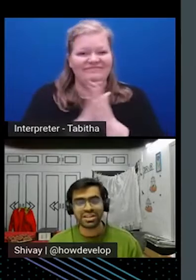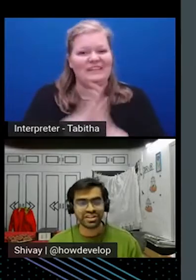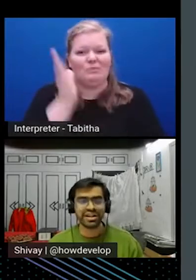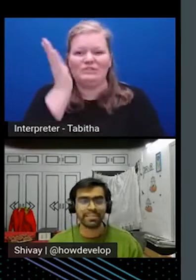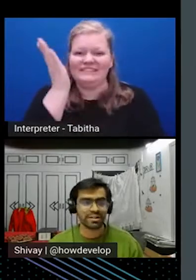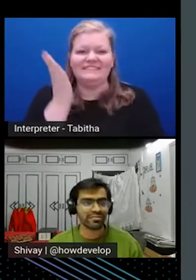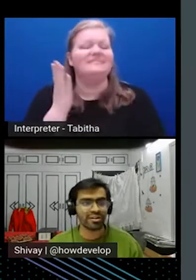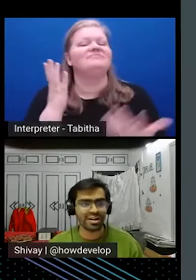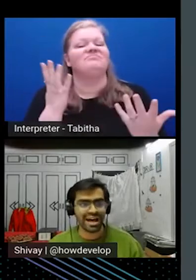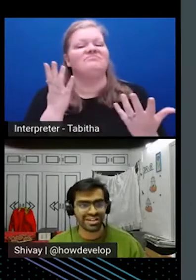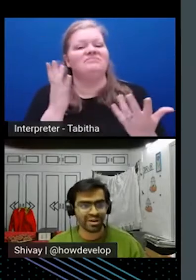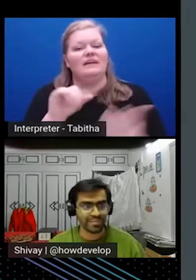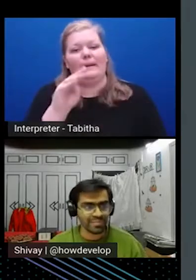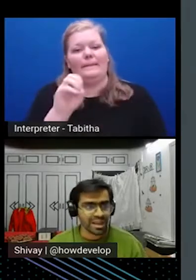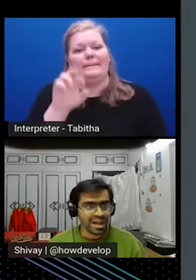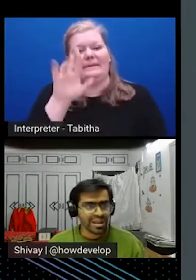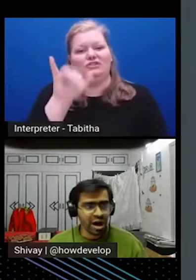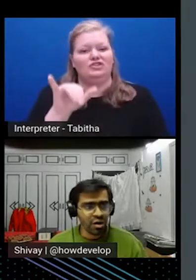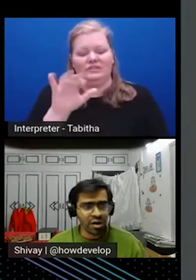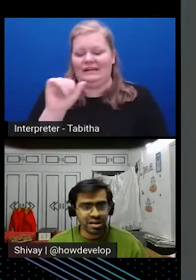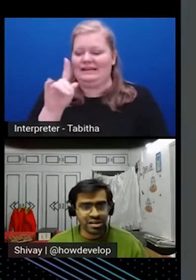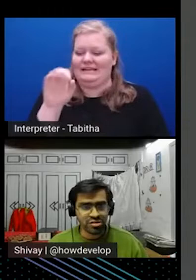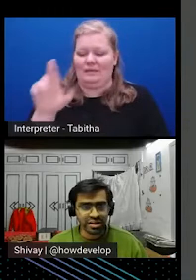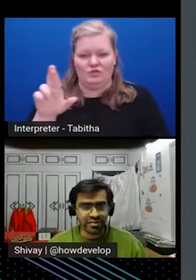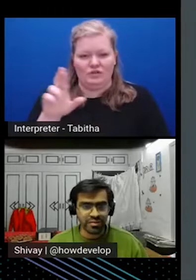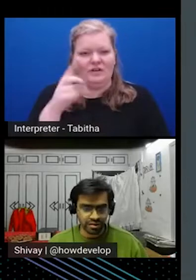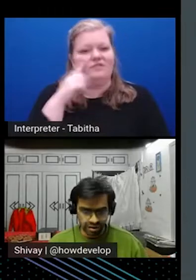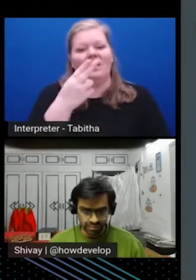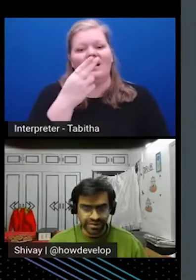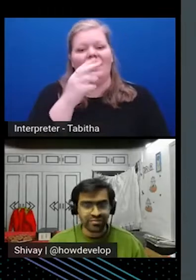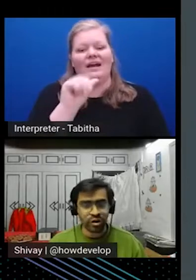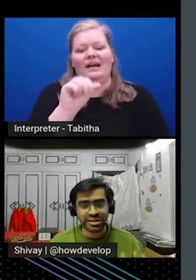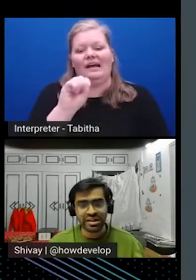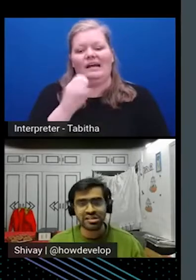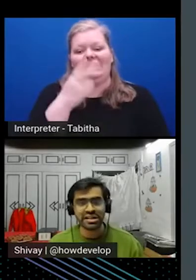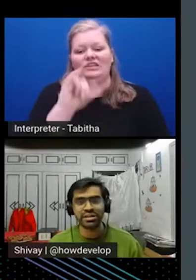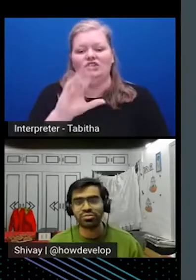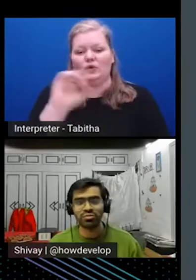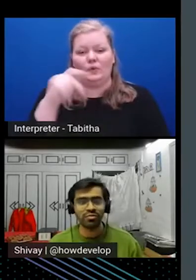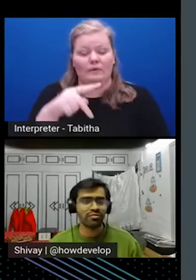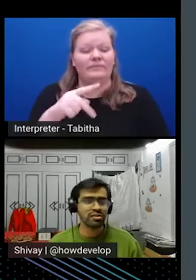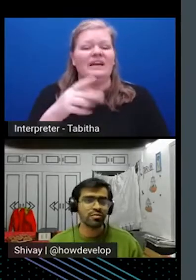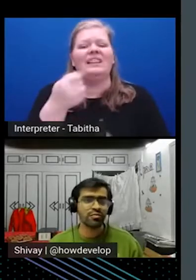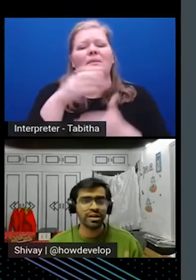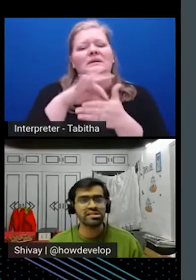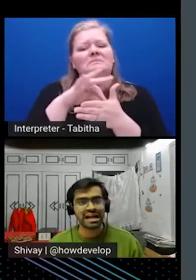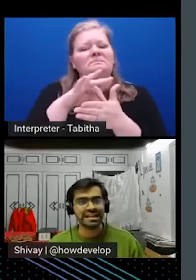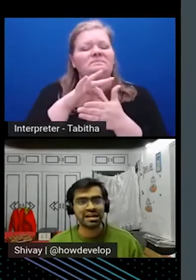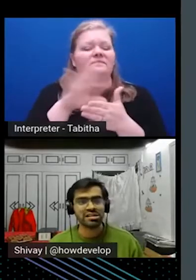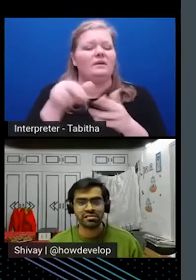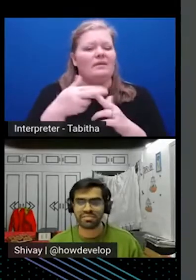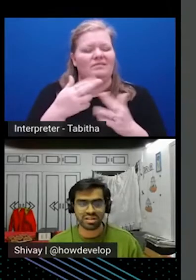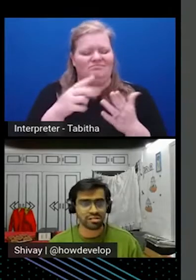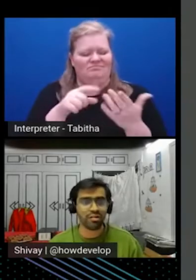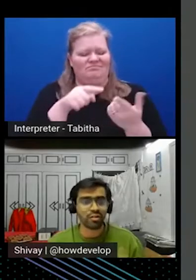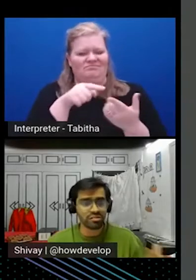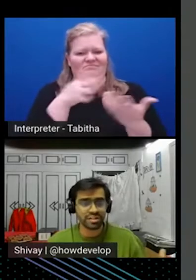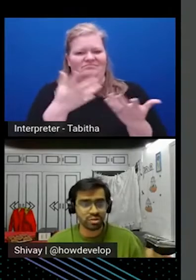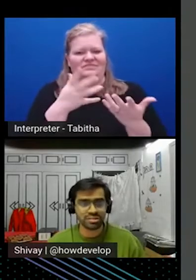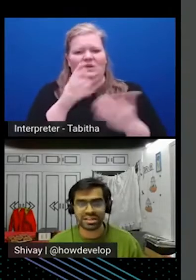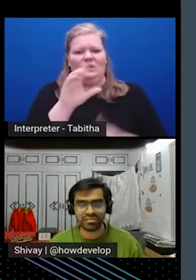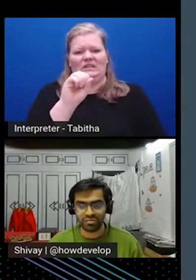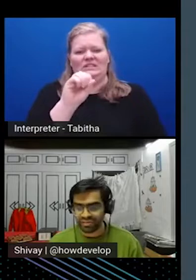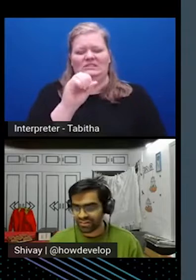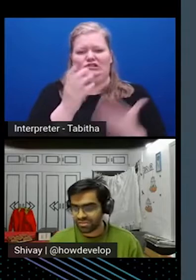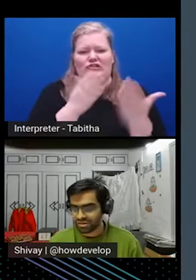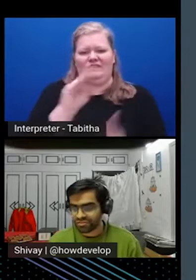the Meshery adapter for HashiCorp. Now, just to give a brief context into, first of all, what exactly are service meshes. Of course, we